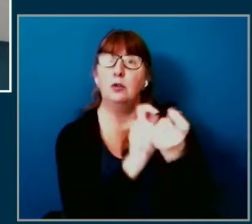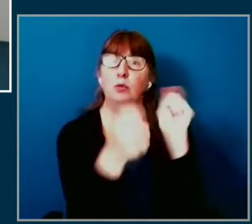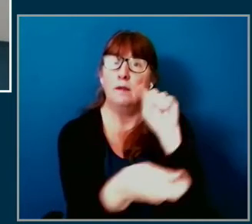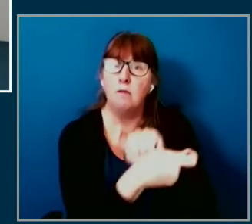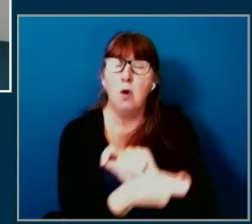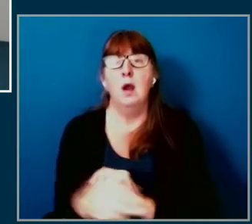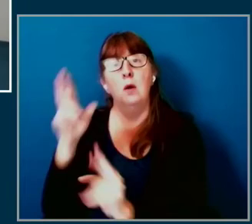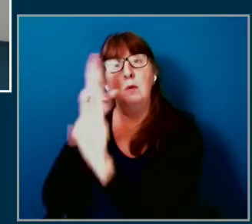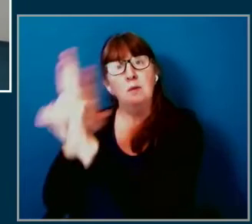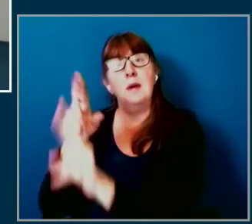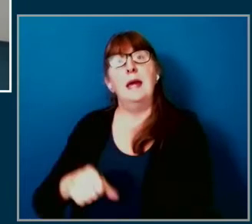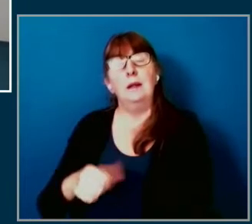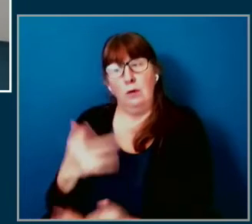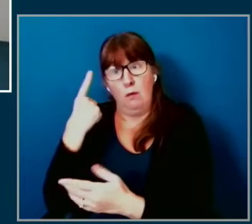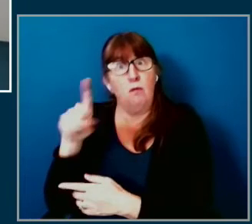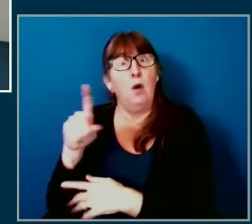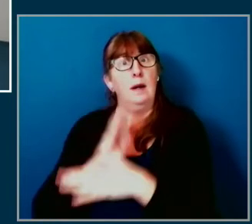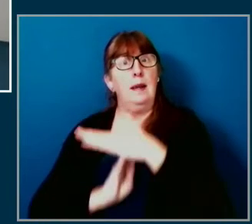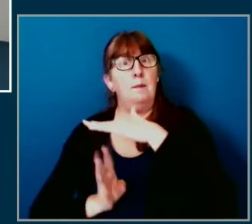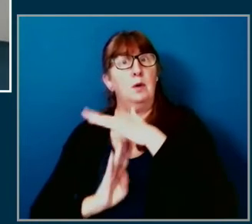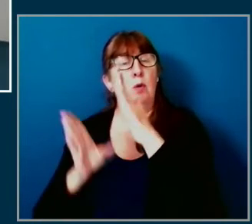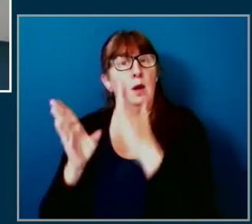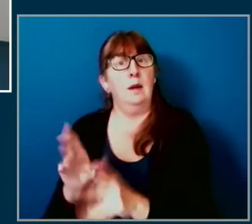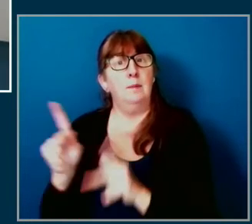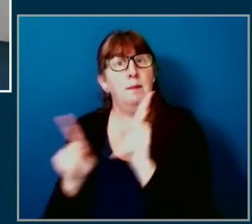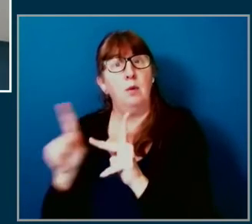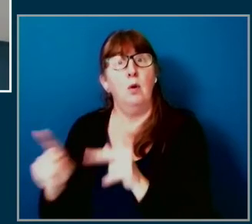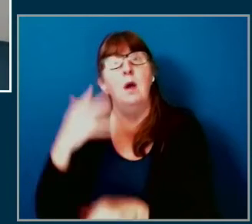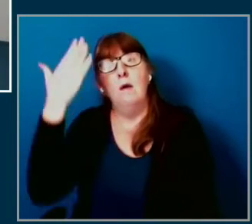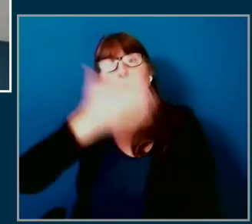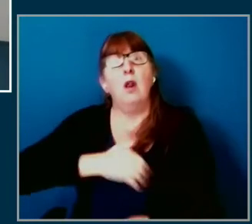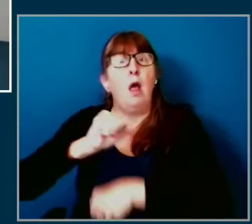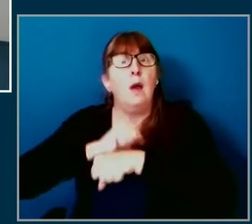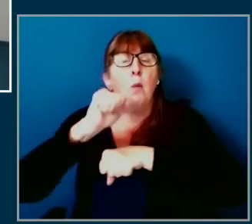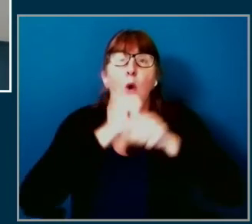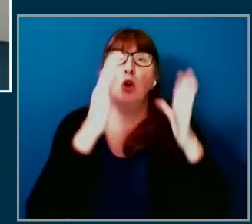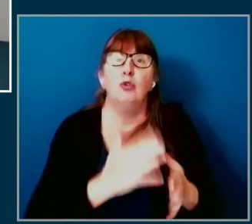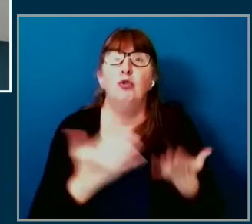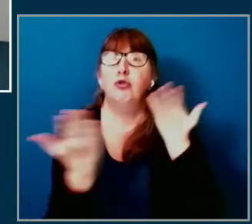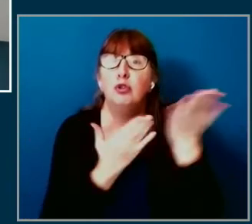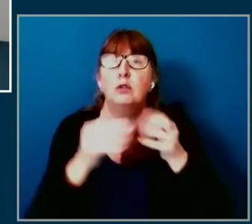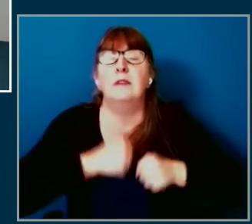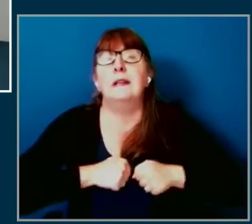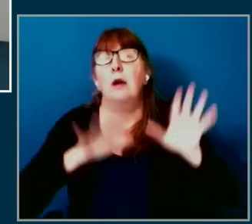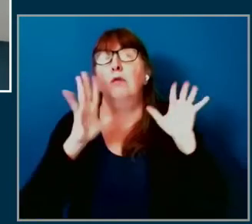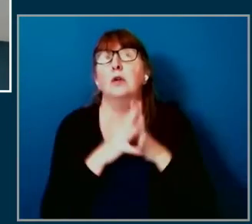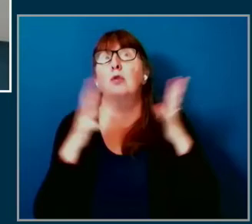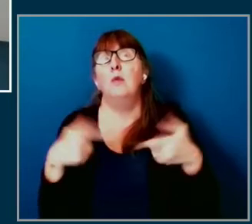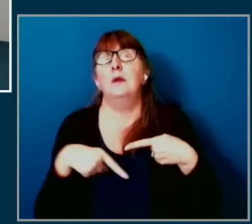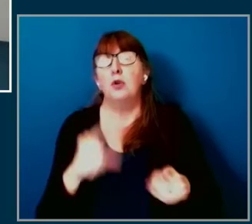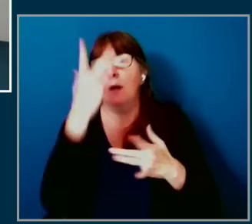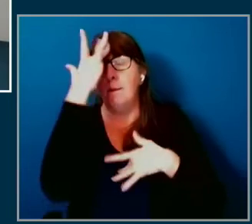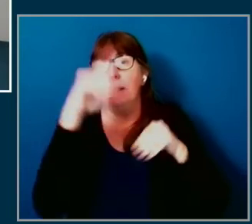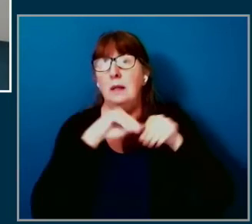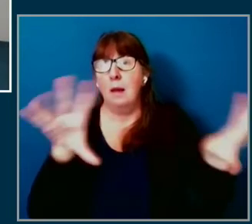for immigrant essential frontline workers who have served and sacrificed so much throughout the pandemic.